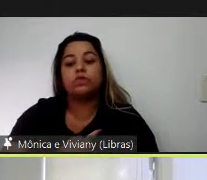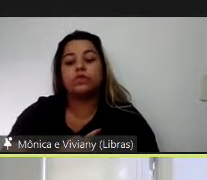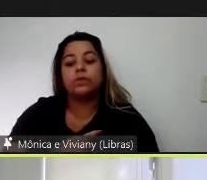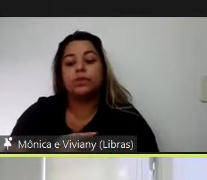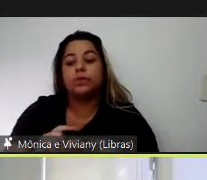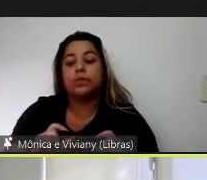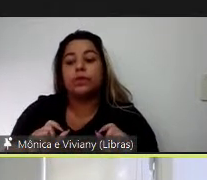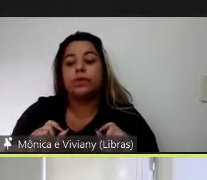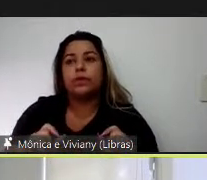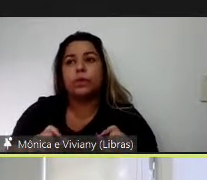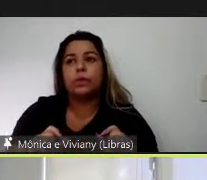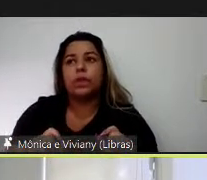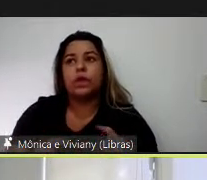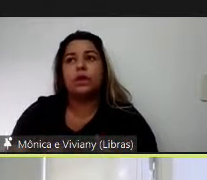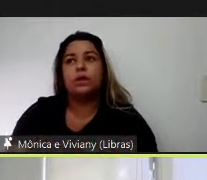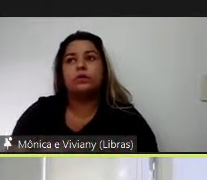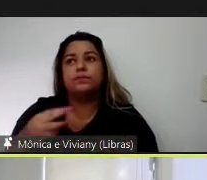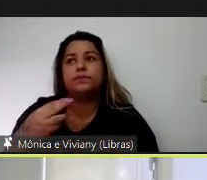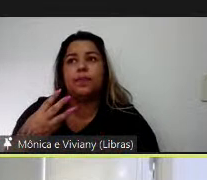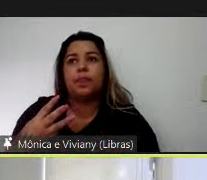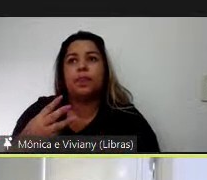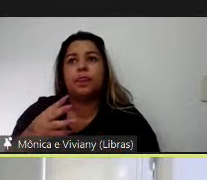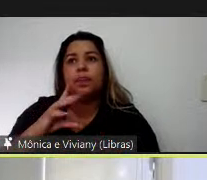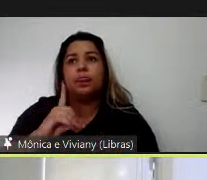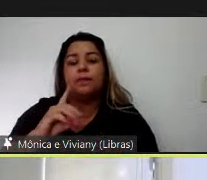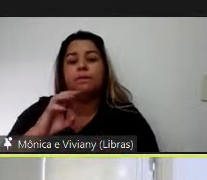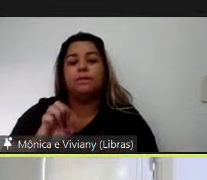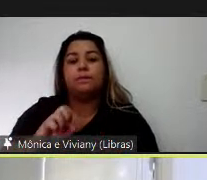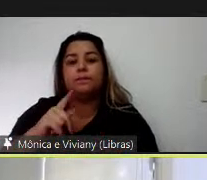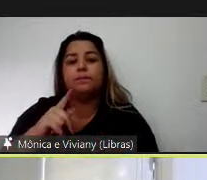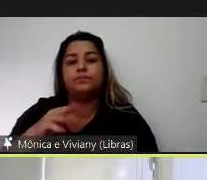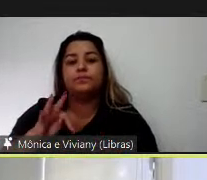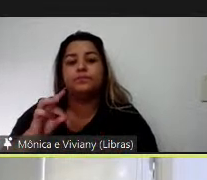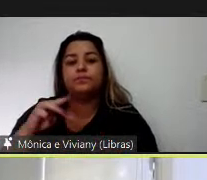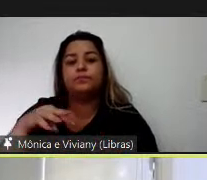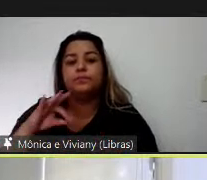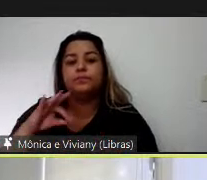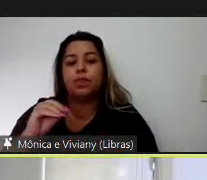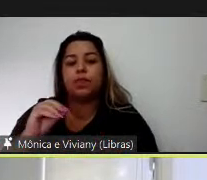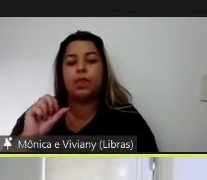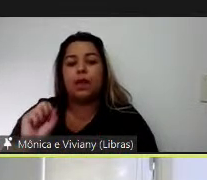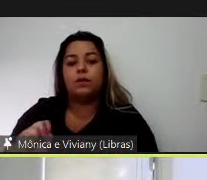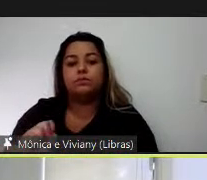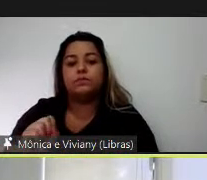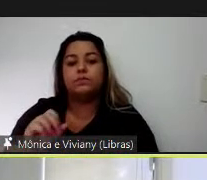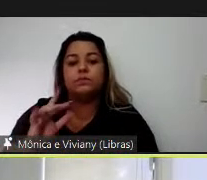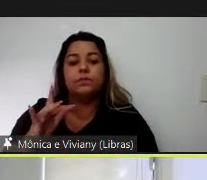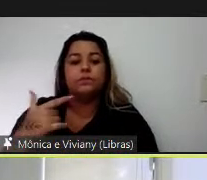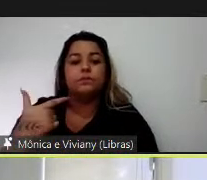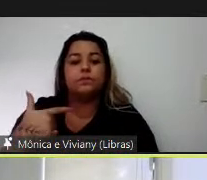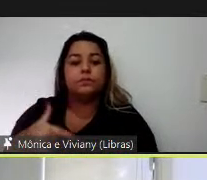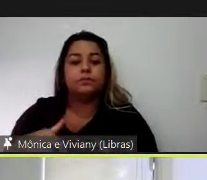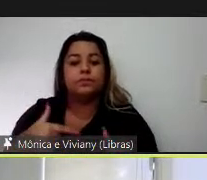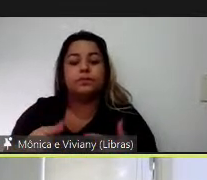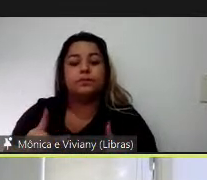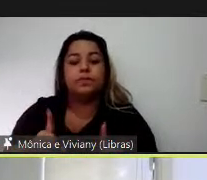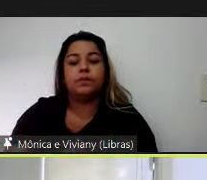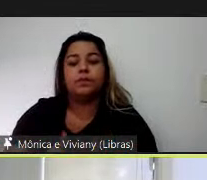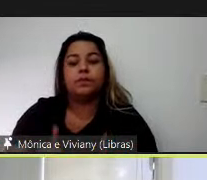our competences of our secretary. And all three departments work with